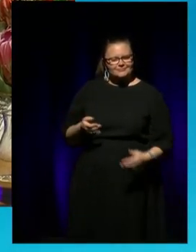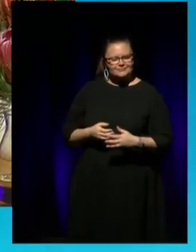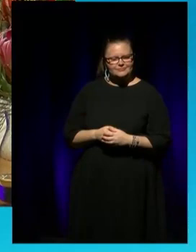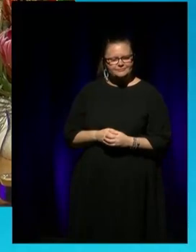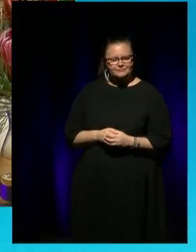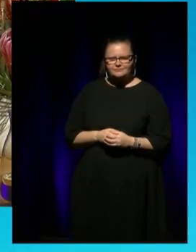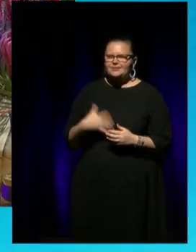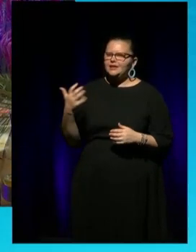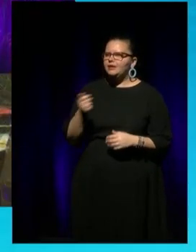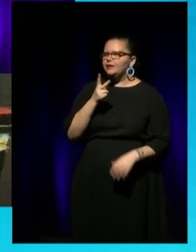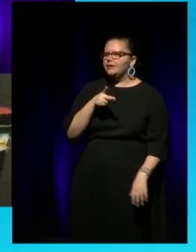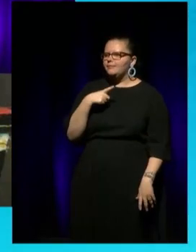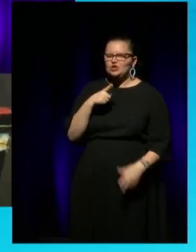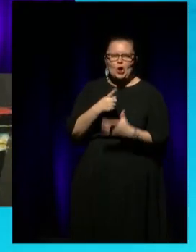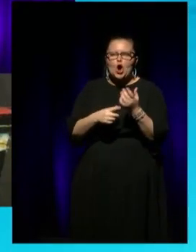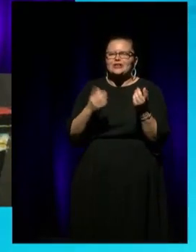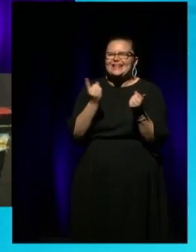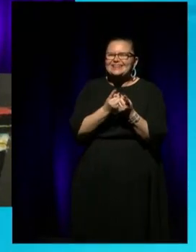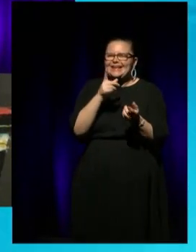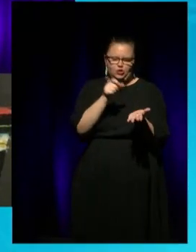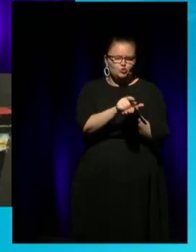And they have to keep doing that because that's the only thing that sells.